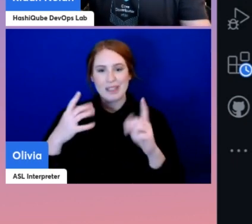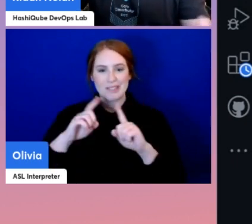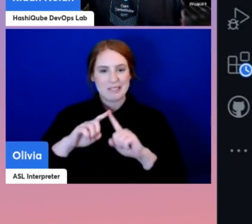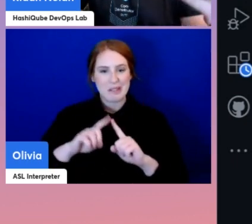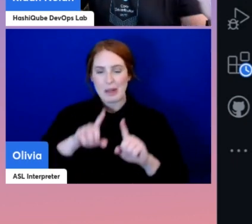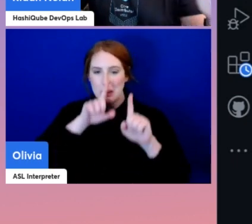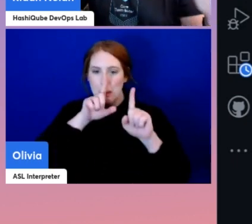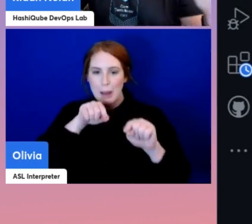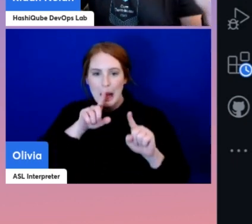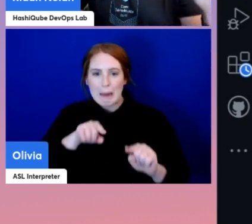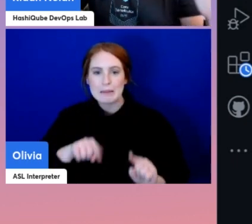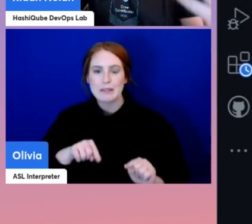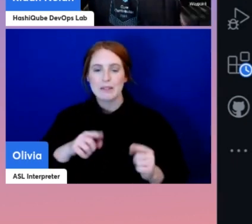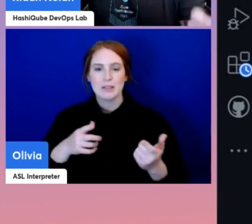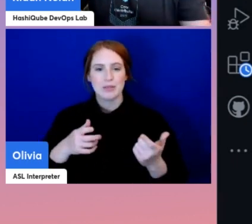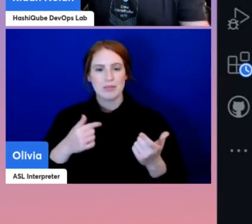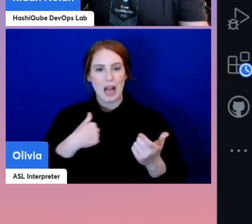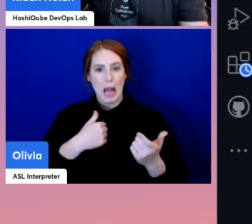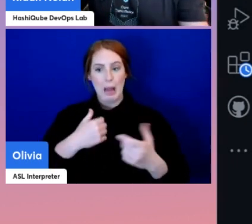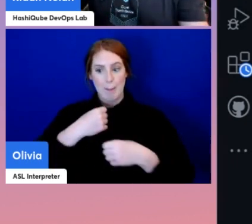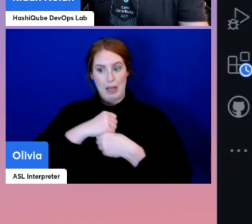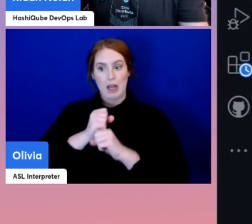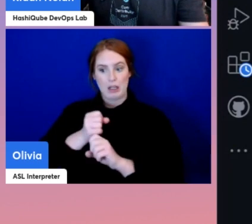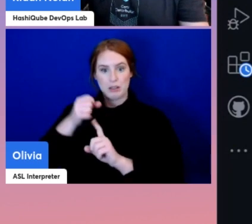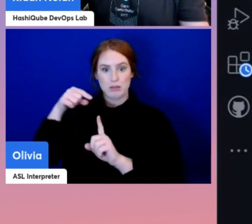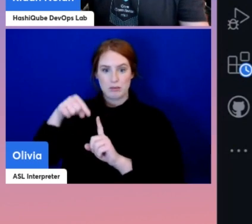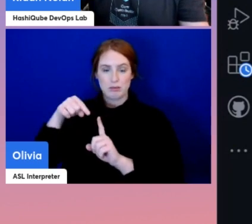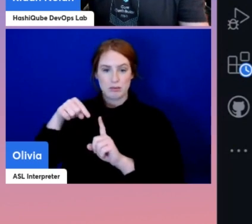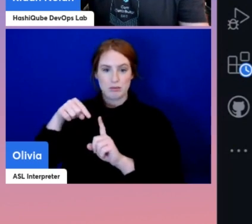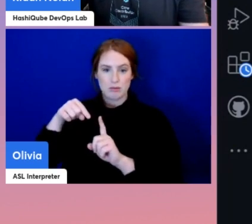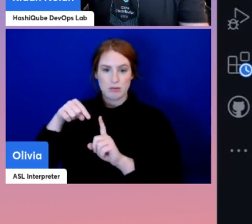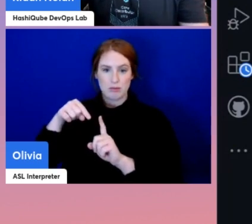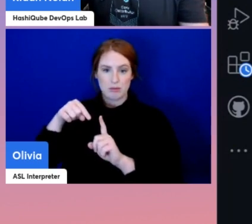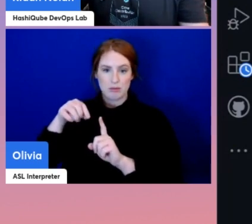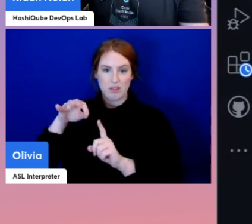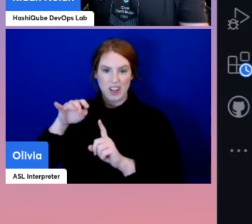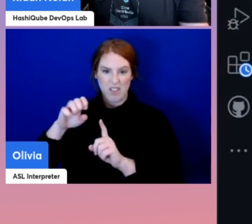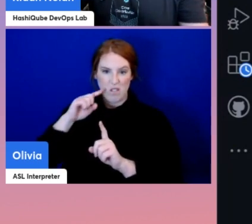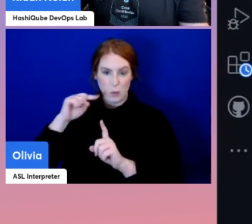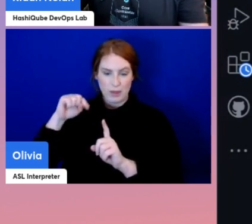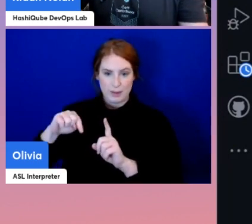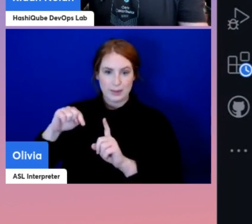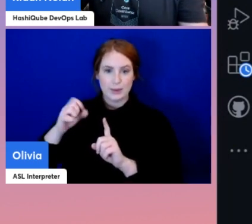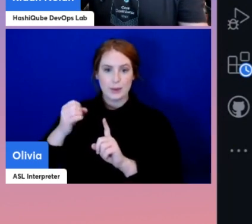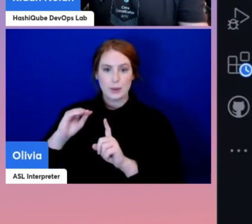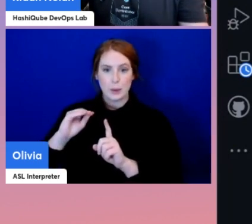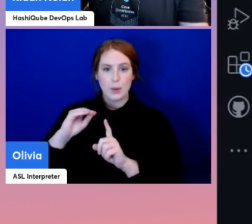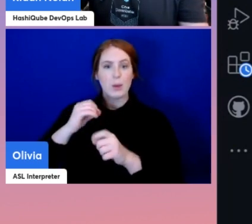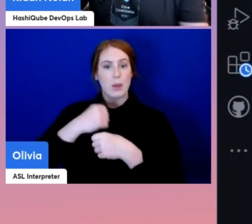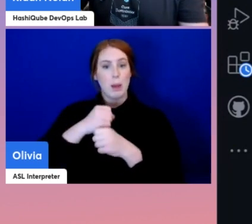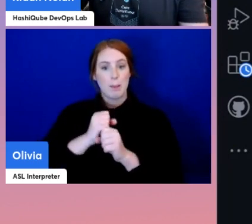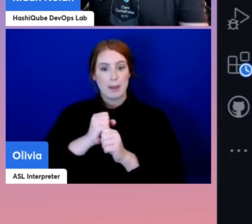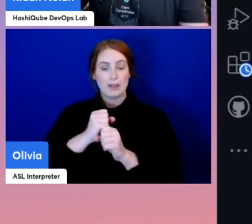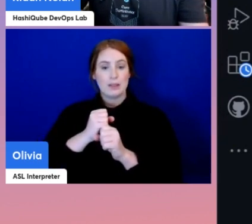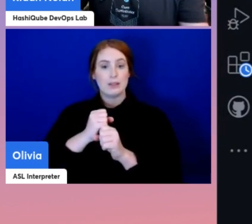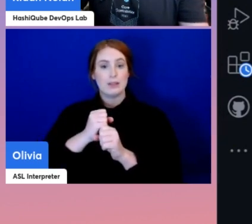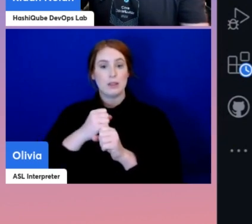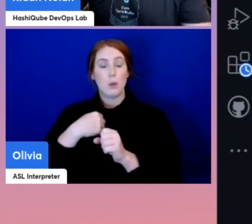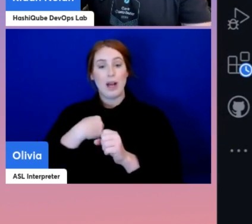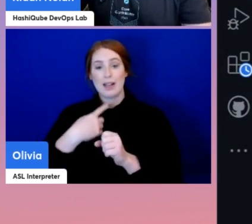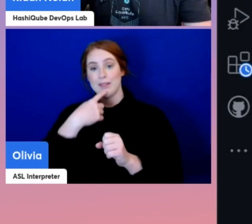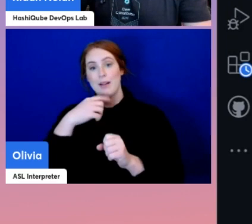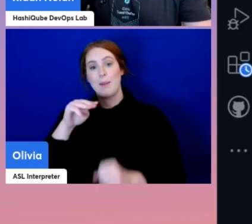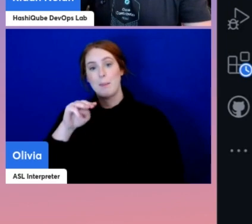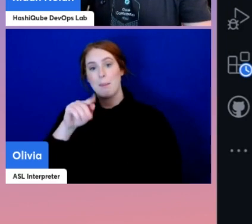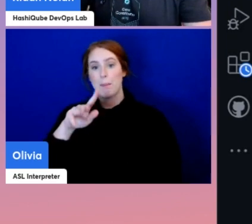commands that I've created a make file for, which means that if I go make lint, it's actually